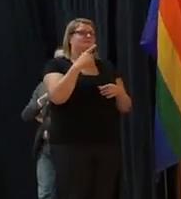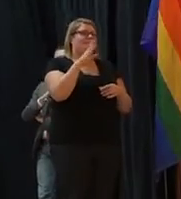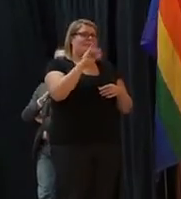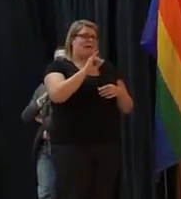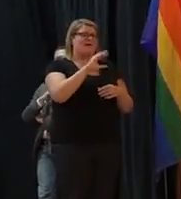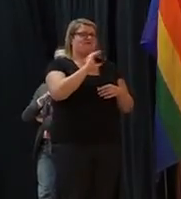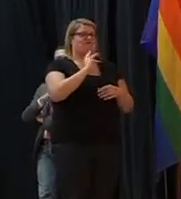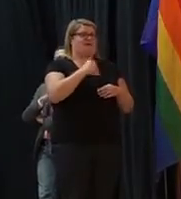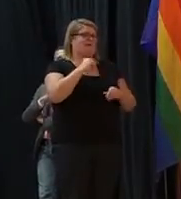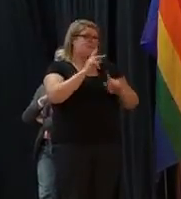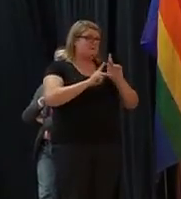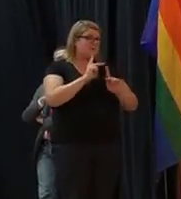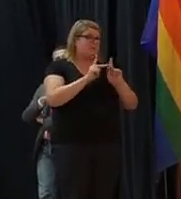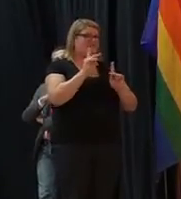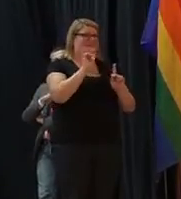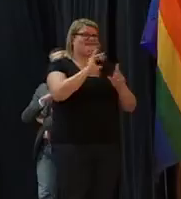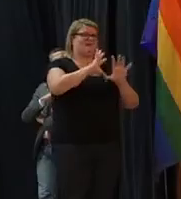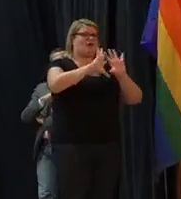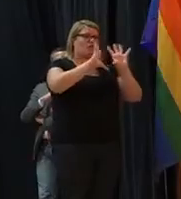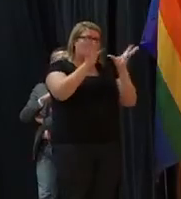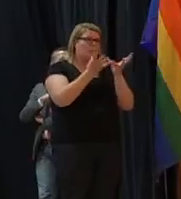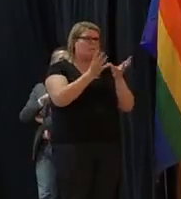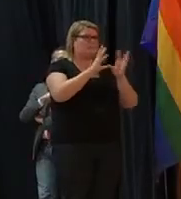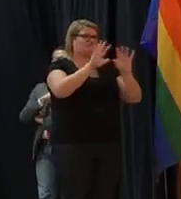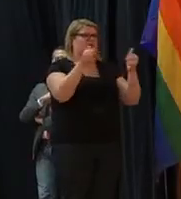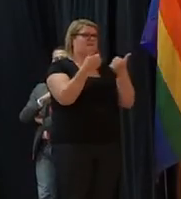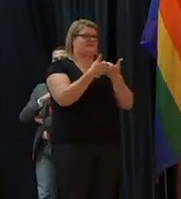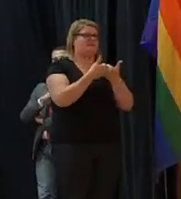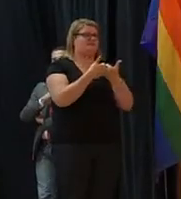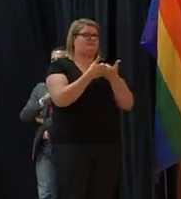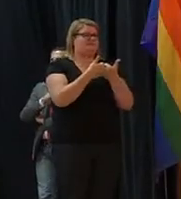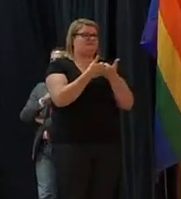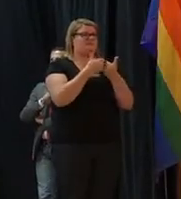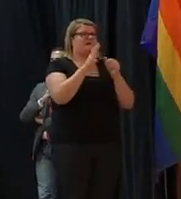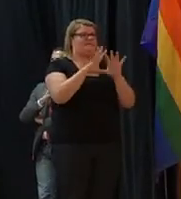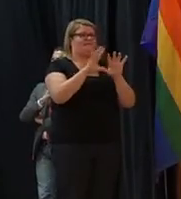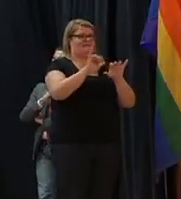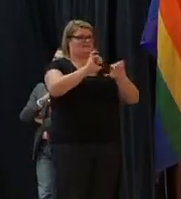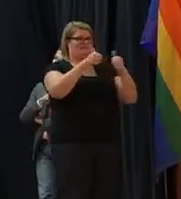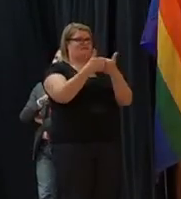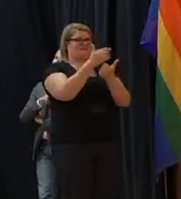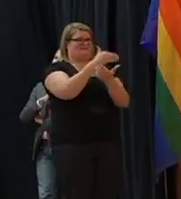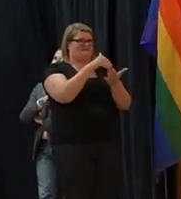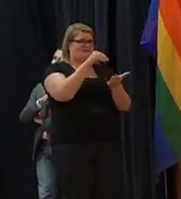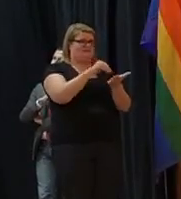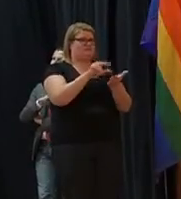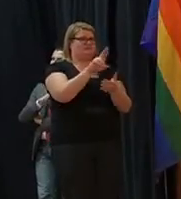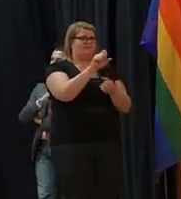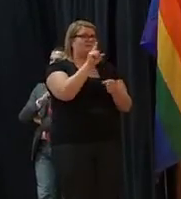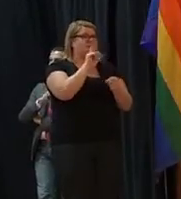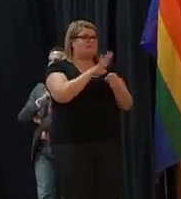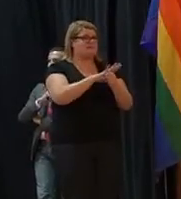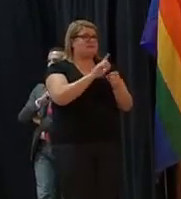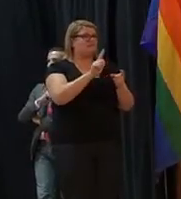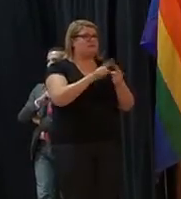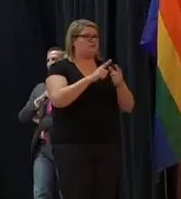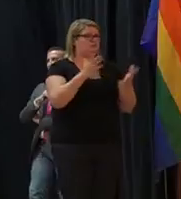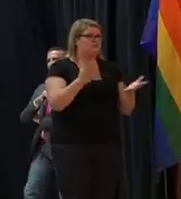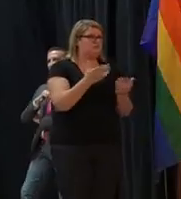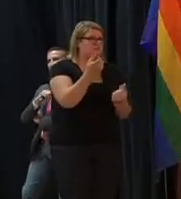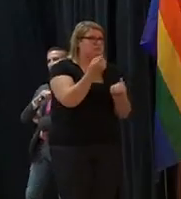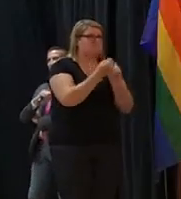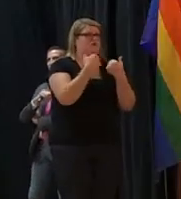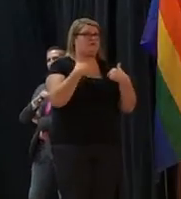persons is a global challenge and one that is central to the United States' commitment to promoting human